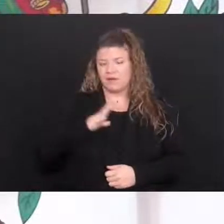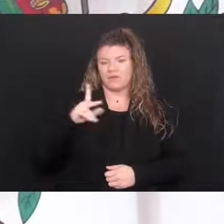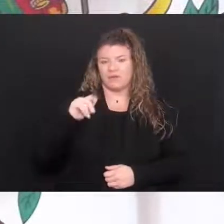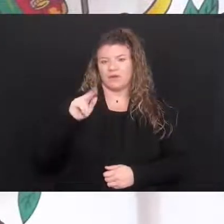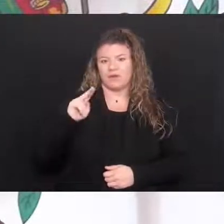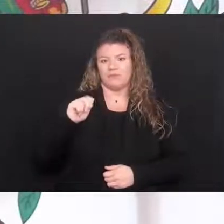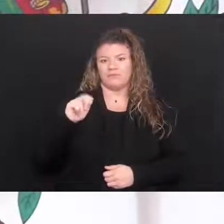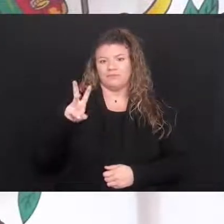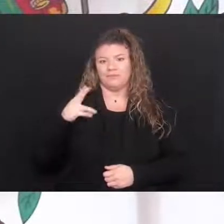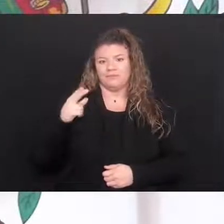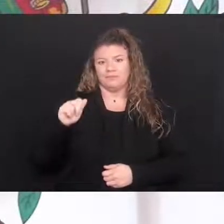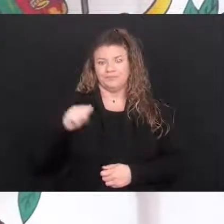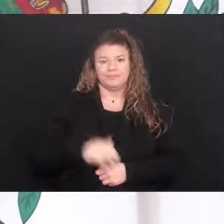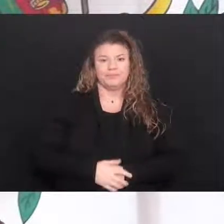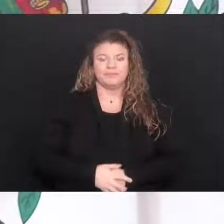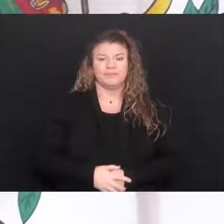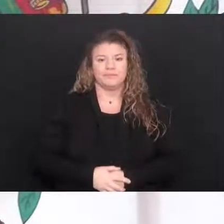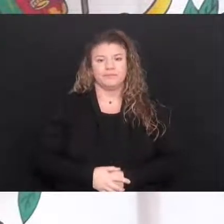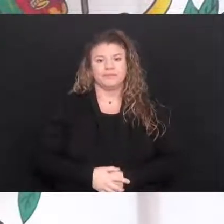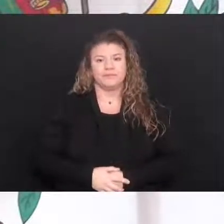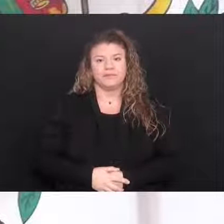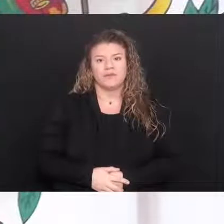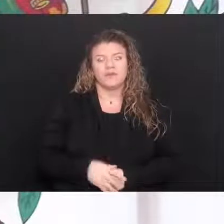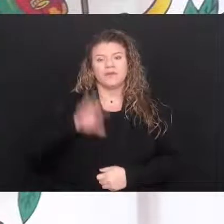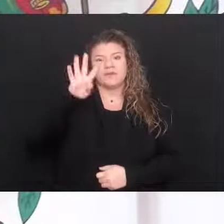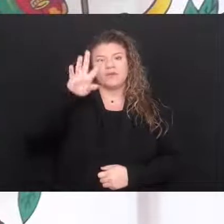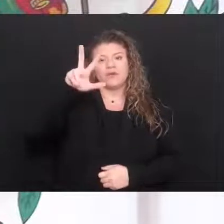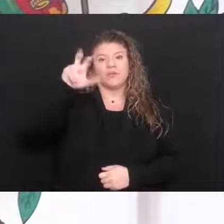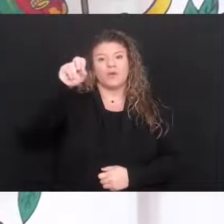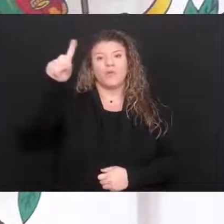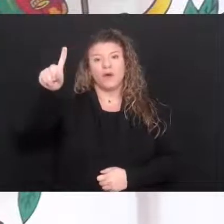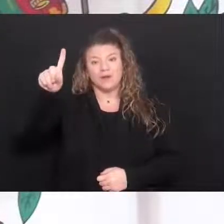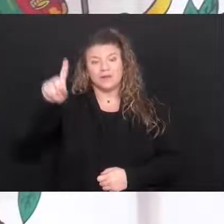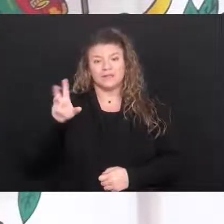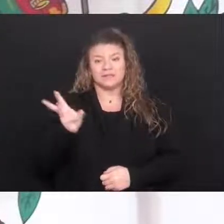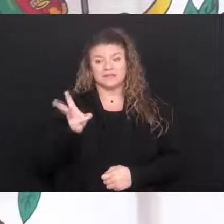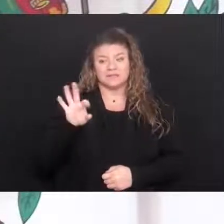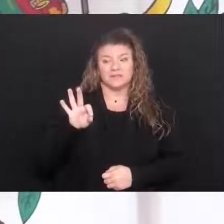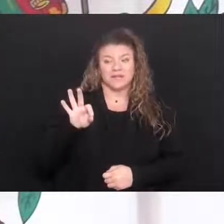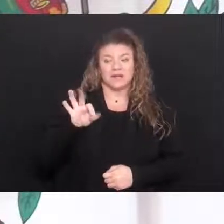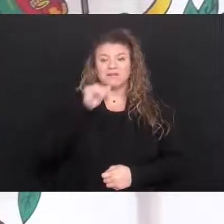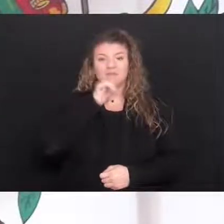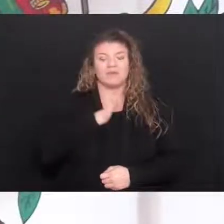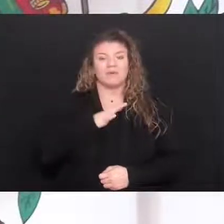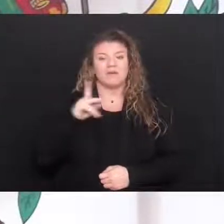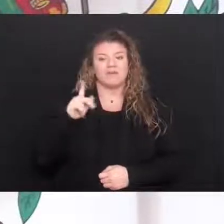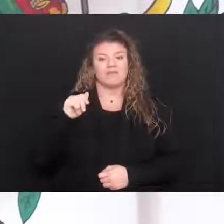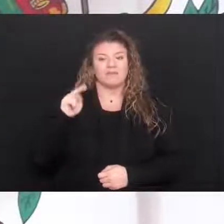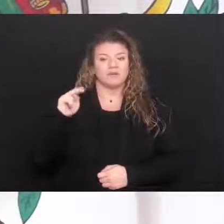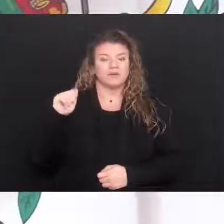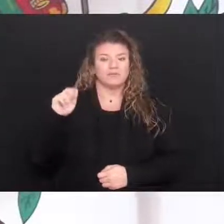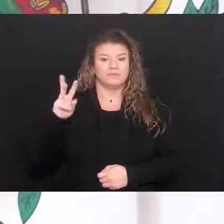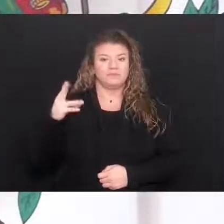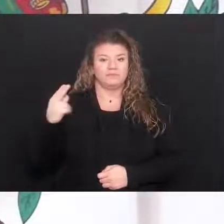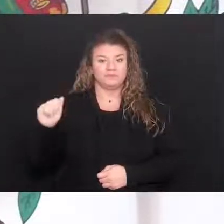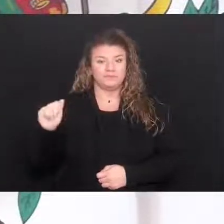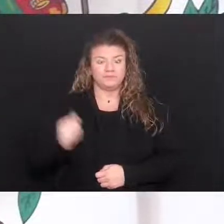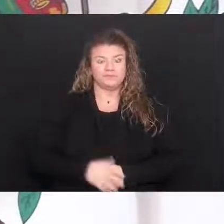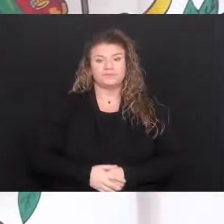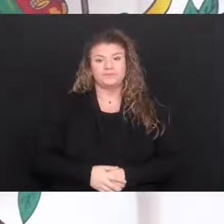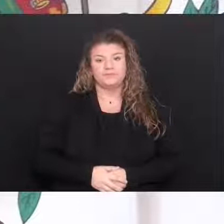County. The 4,301st death is a 69-year-old female from Kanawha County.